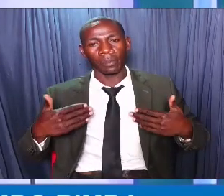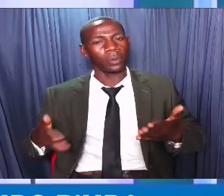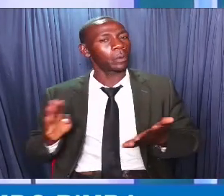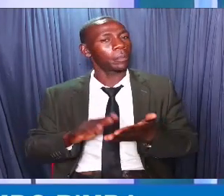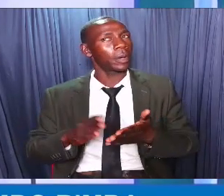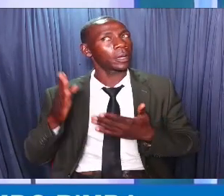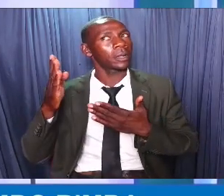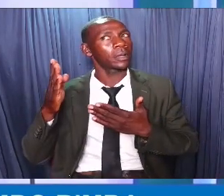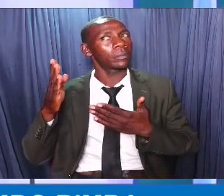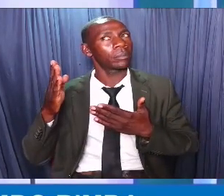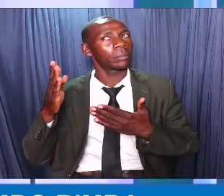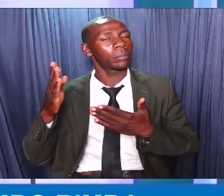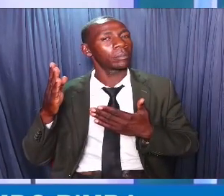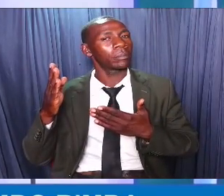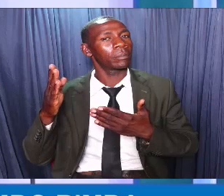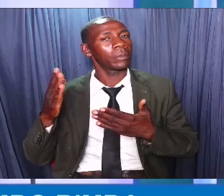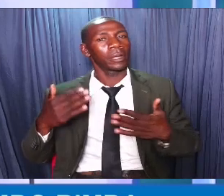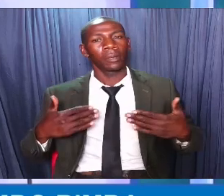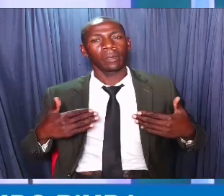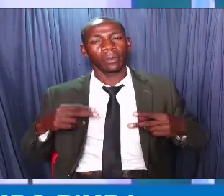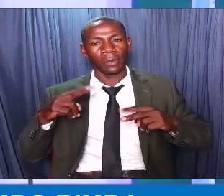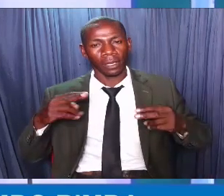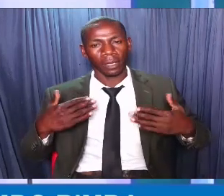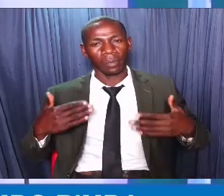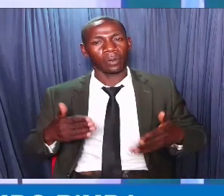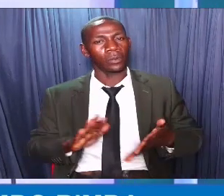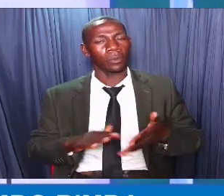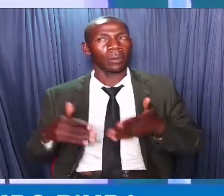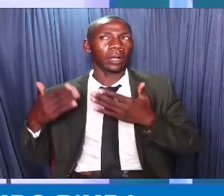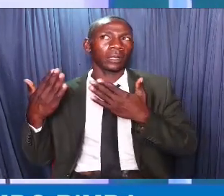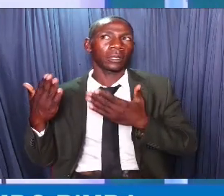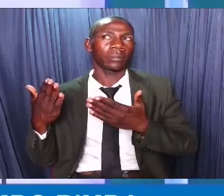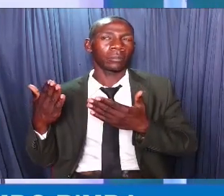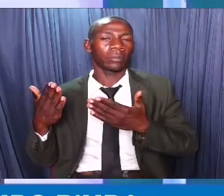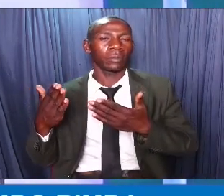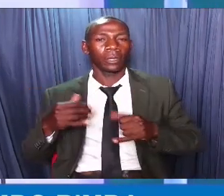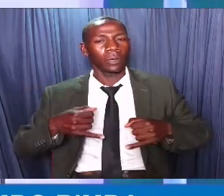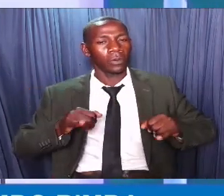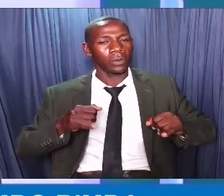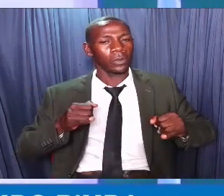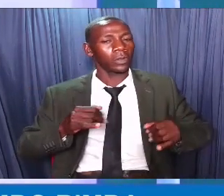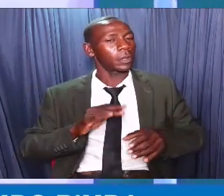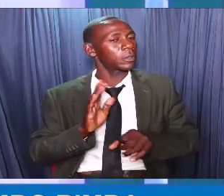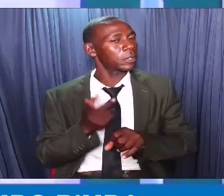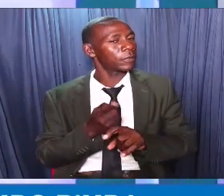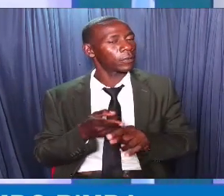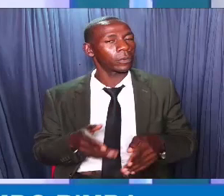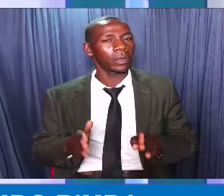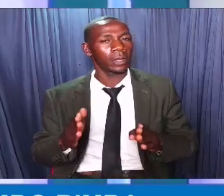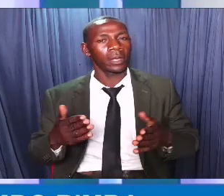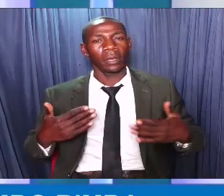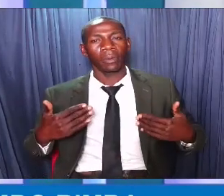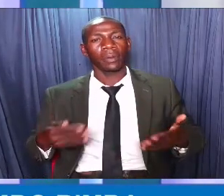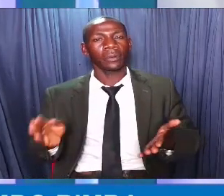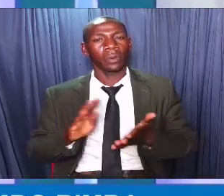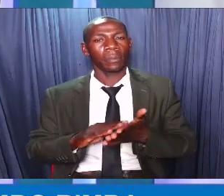seeking his people to return unto him. Mungu anatafuta watu wake wamrudie. God is seeking for his people to return unto him. Anajaribu njia yote ile. He is trying all means. Angao watu